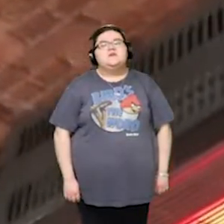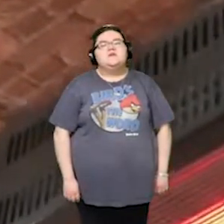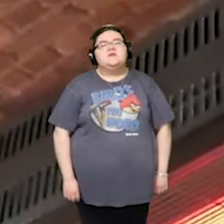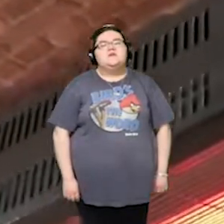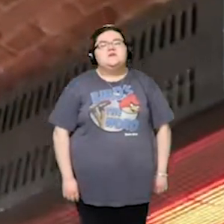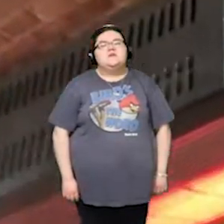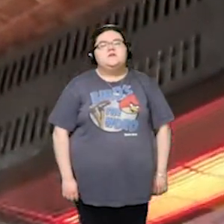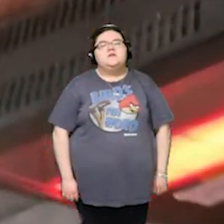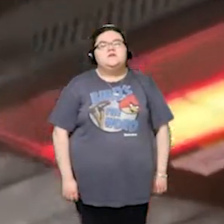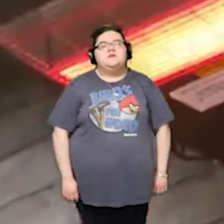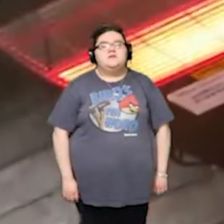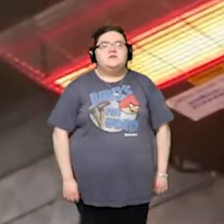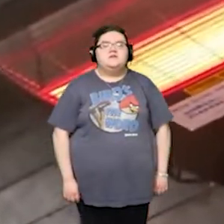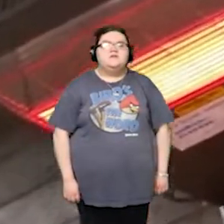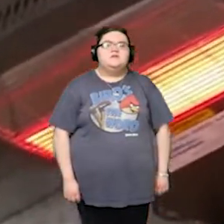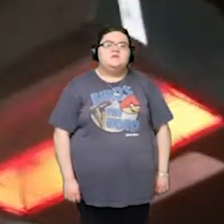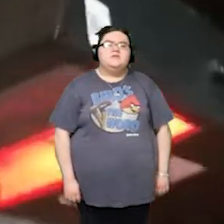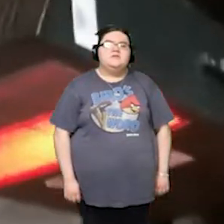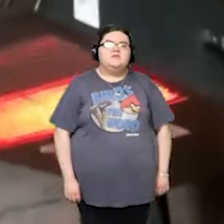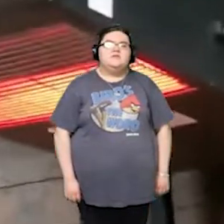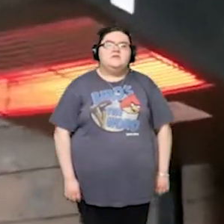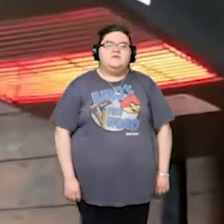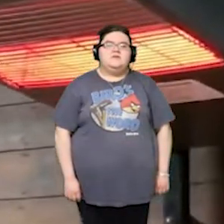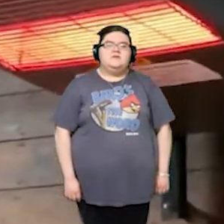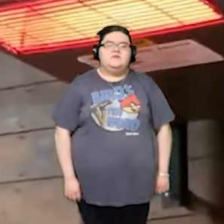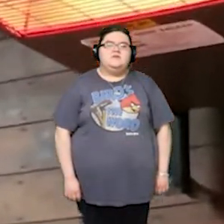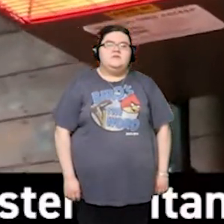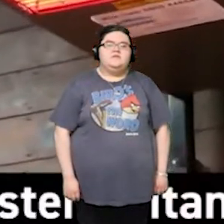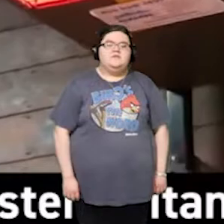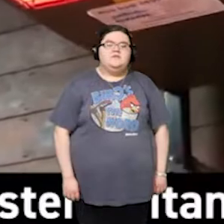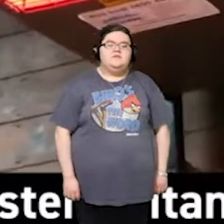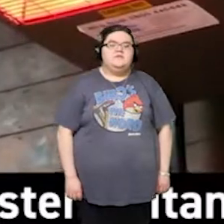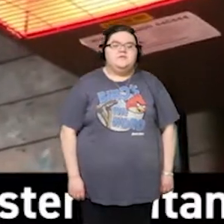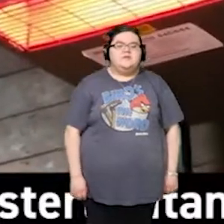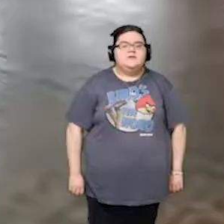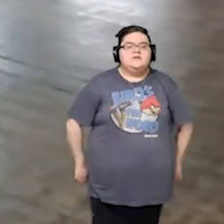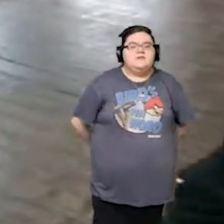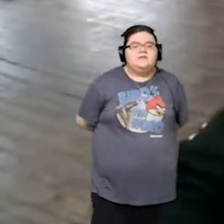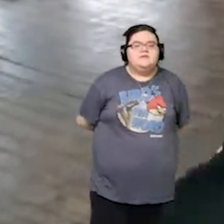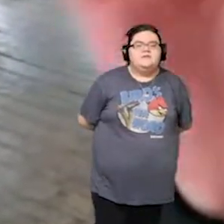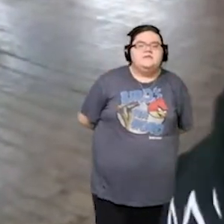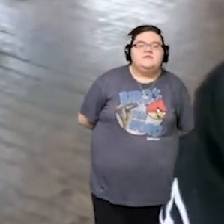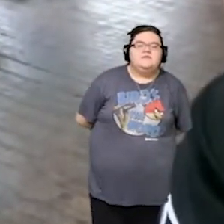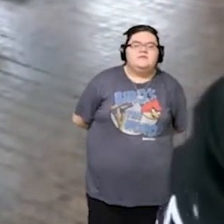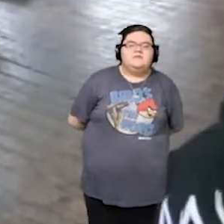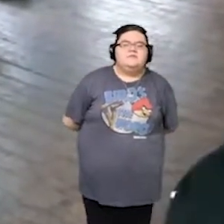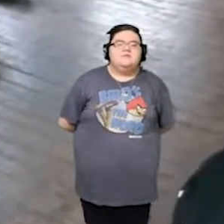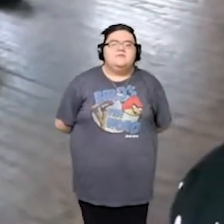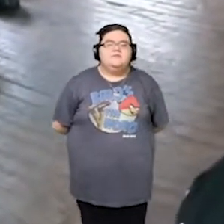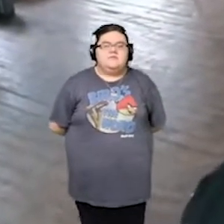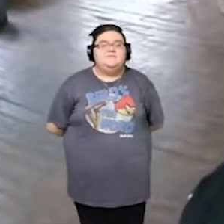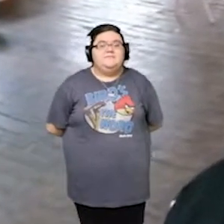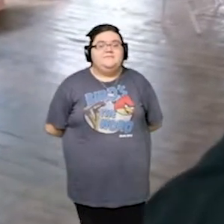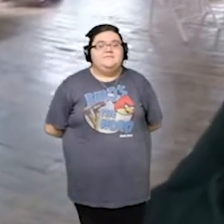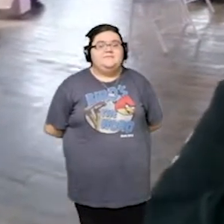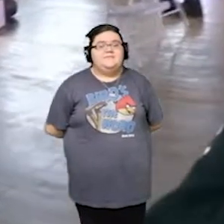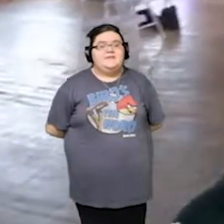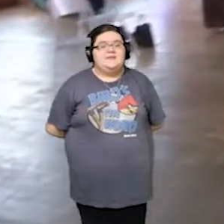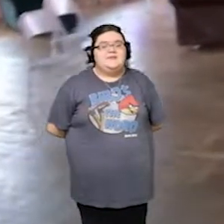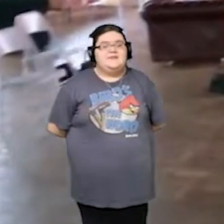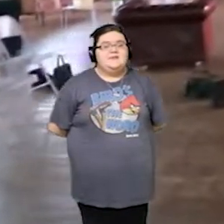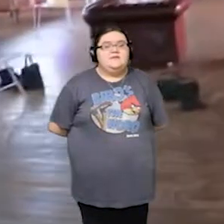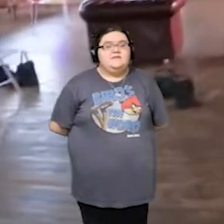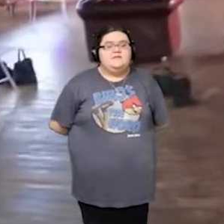is it. I have a set of 8 tube lights, and these are called Astera Titan tube lights. These are some very pricey lights. However, there